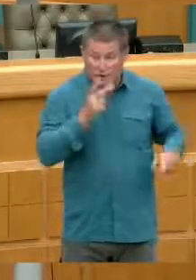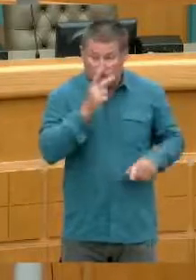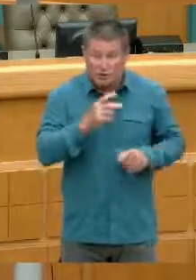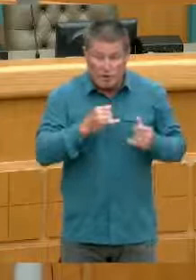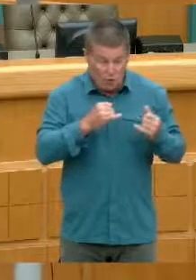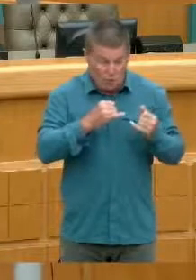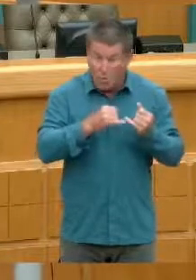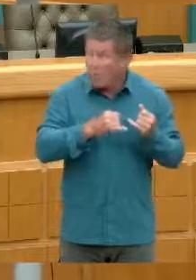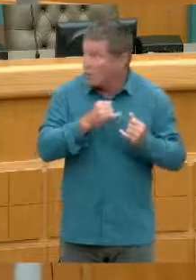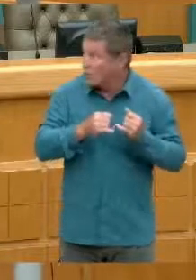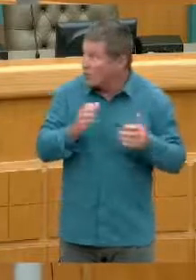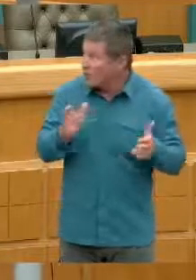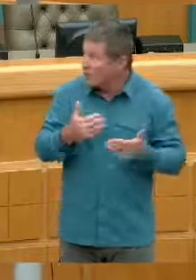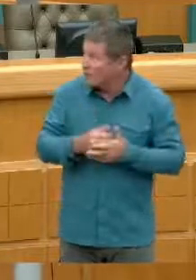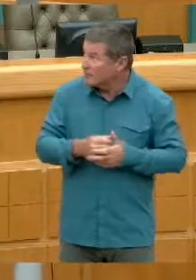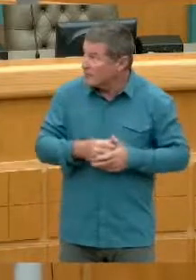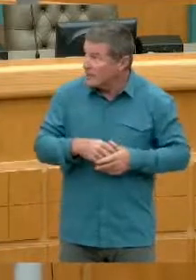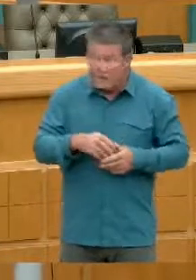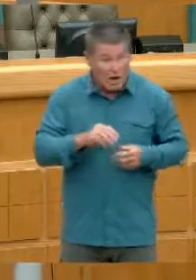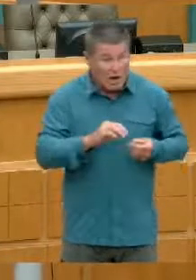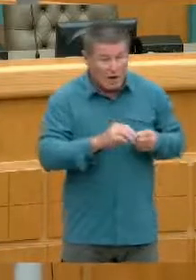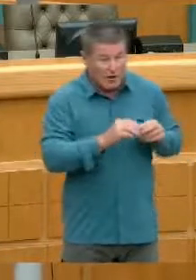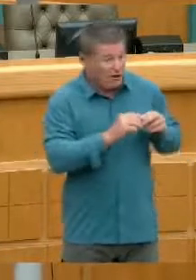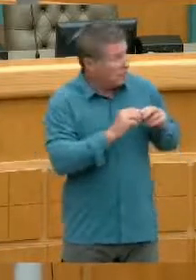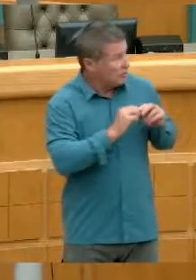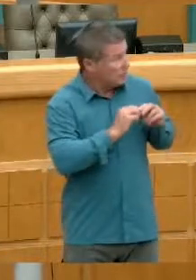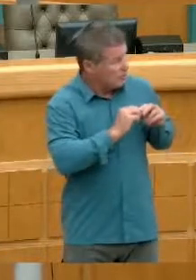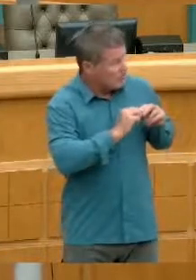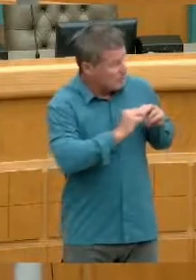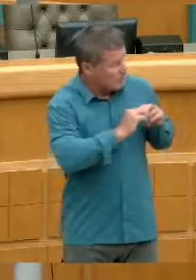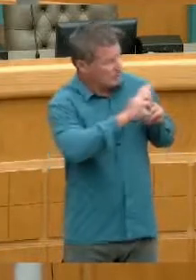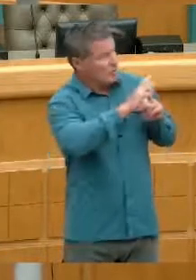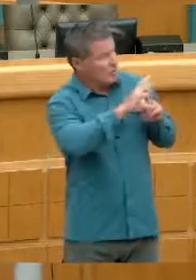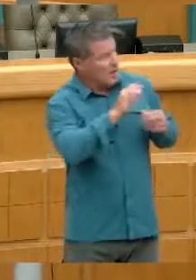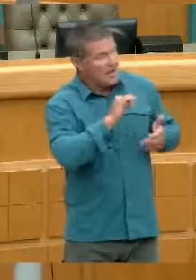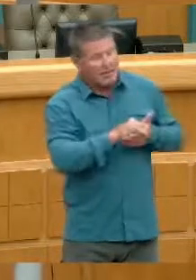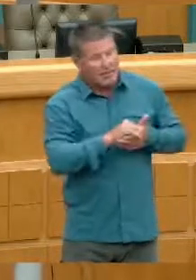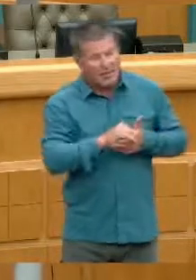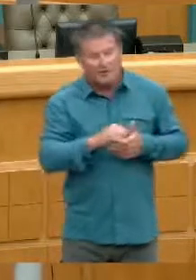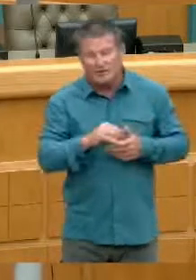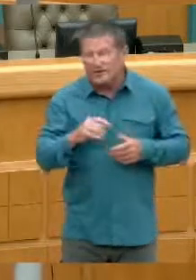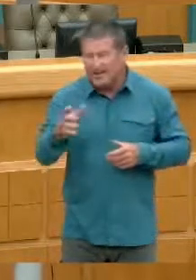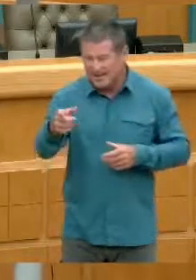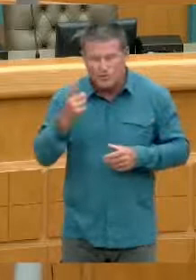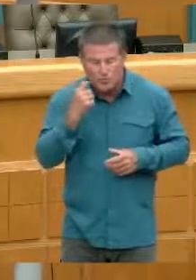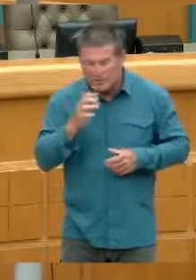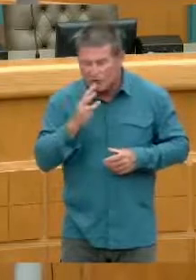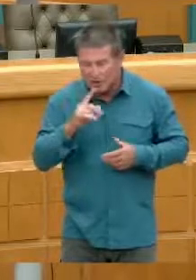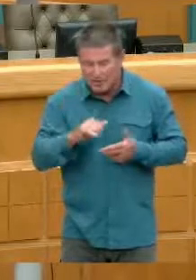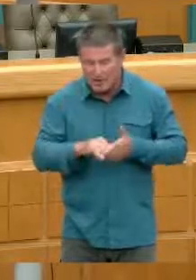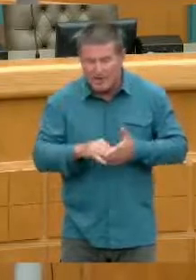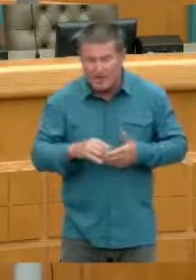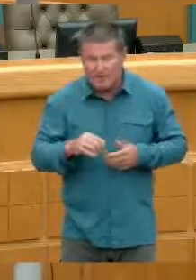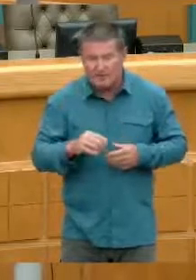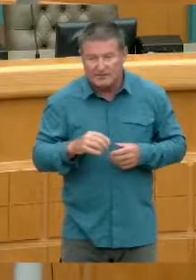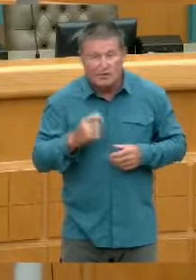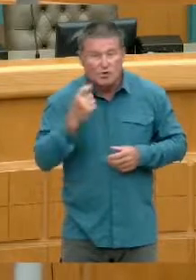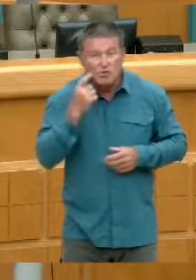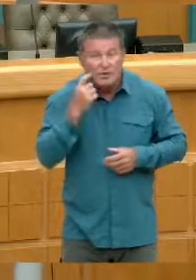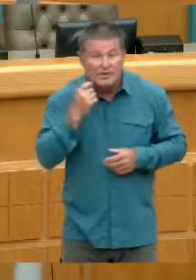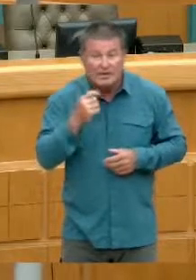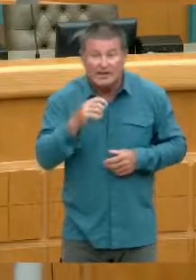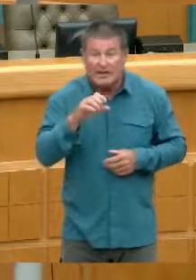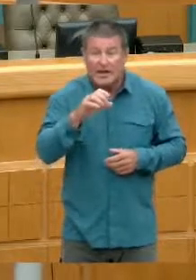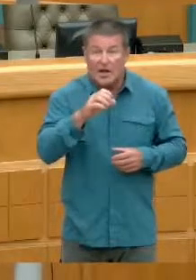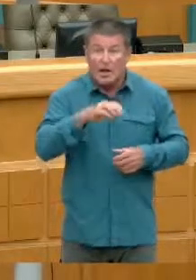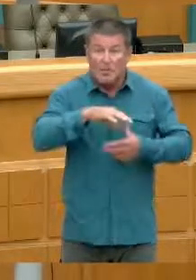box, you see a rapid jump in our numbers. This was covered by Manager Zanoni also, but these were the outbreaks that were